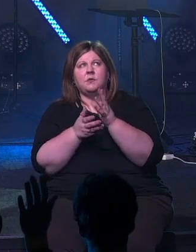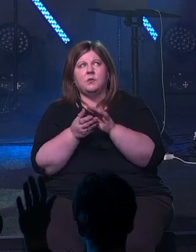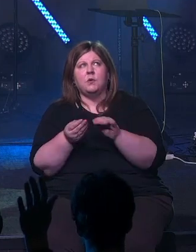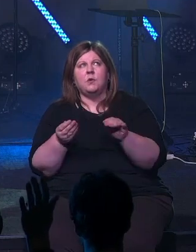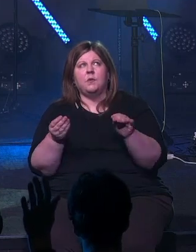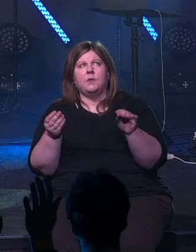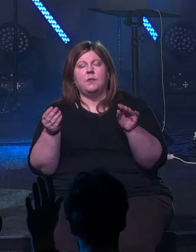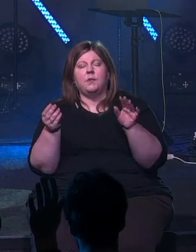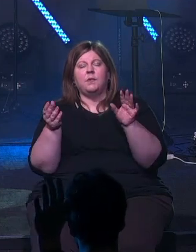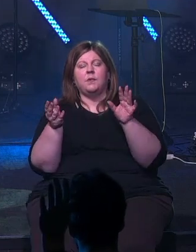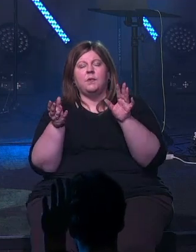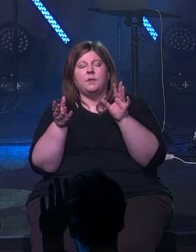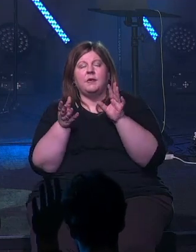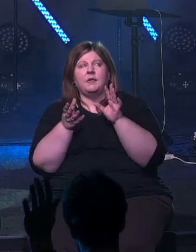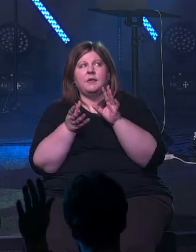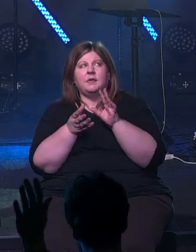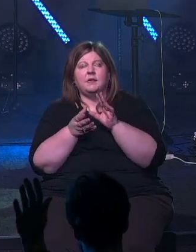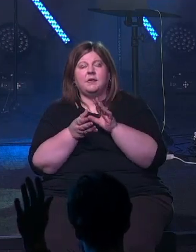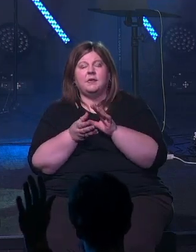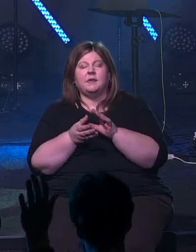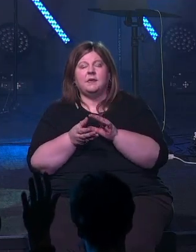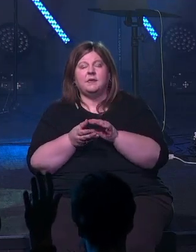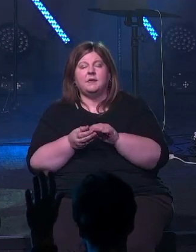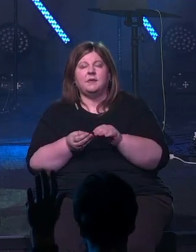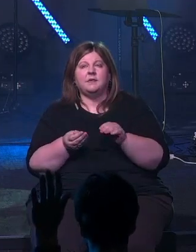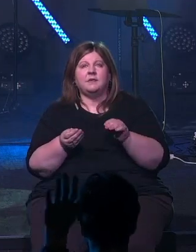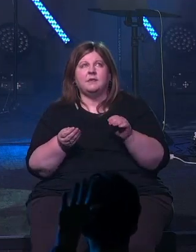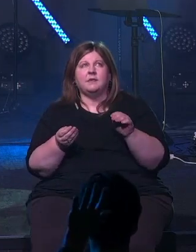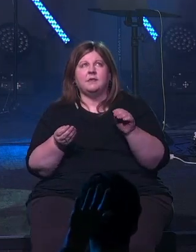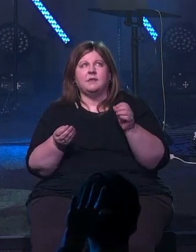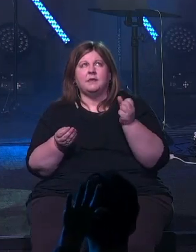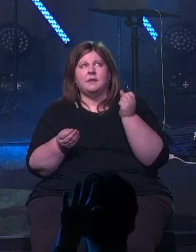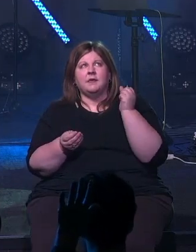This is my story.